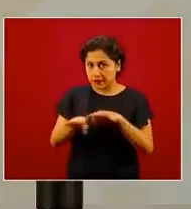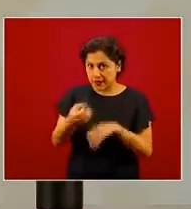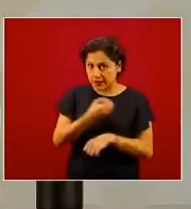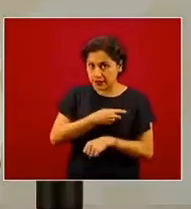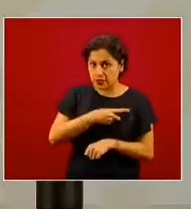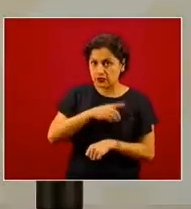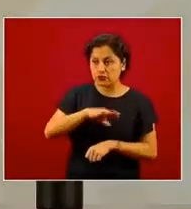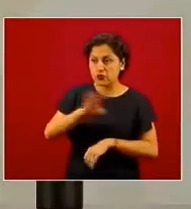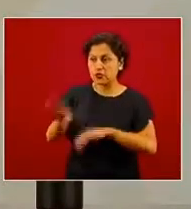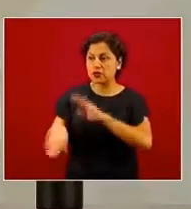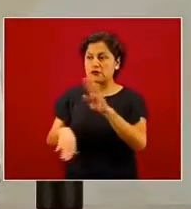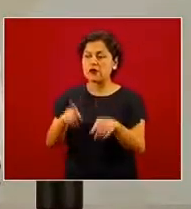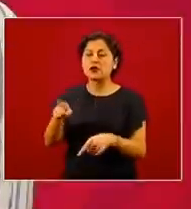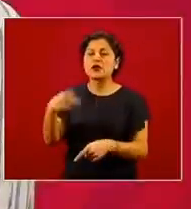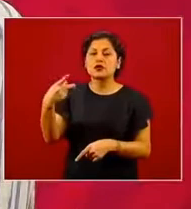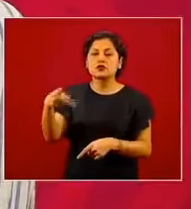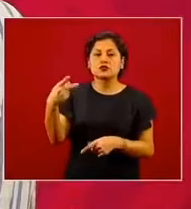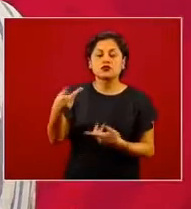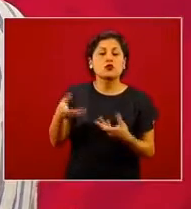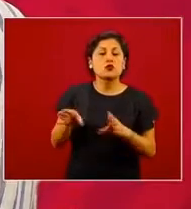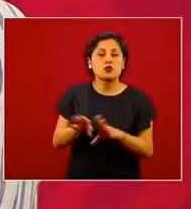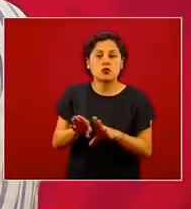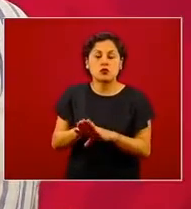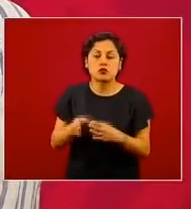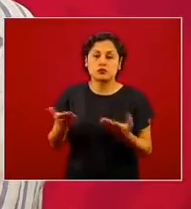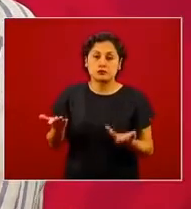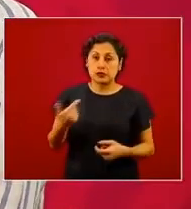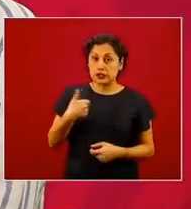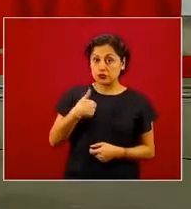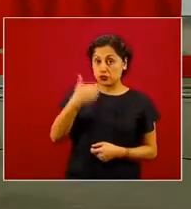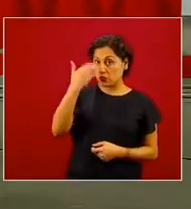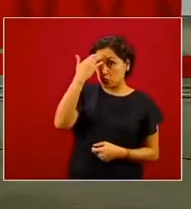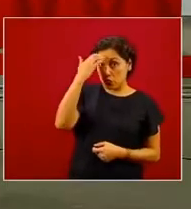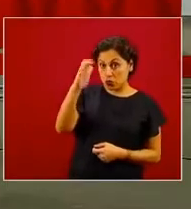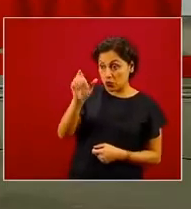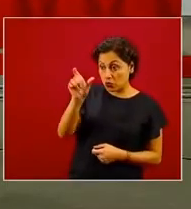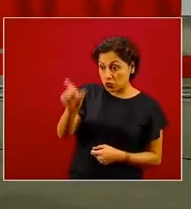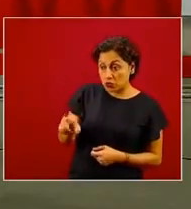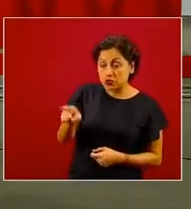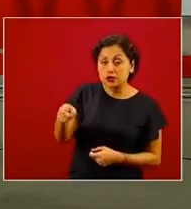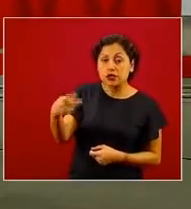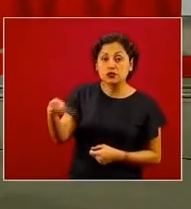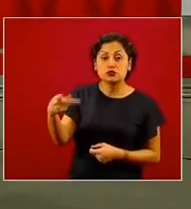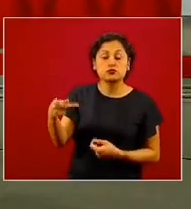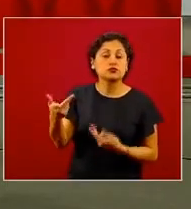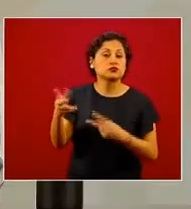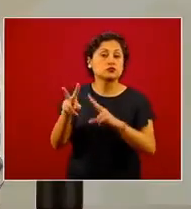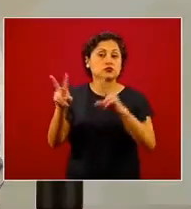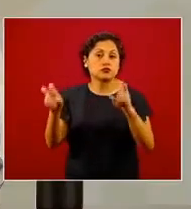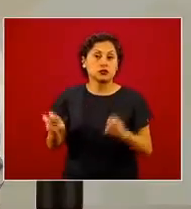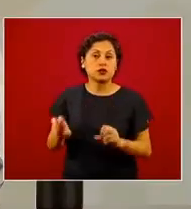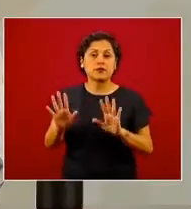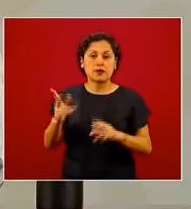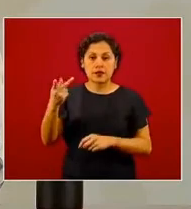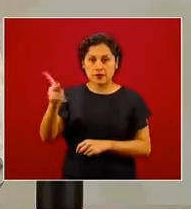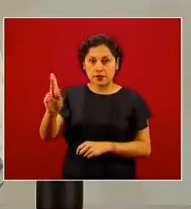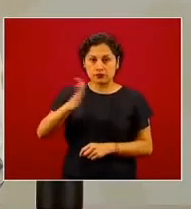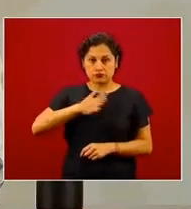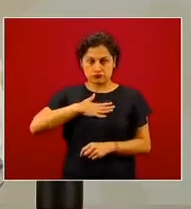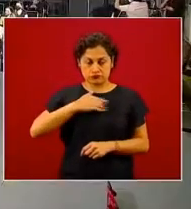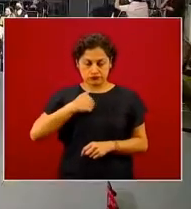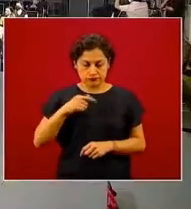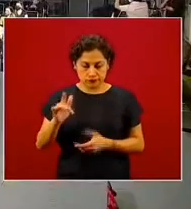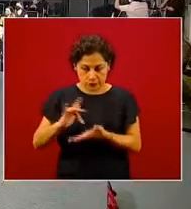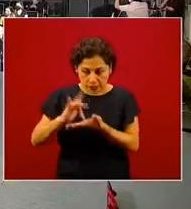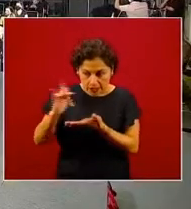So this issue is still pending. It's open. I don't have a concrete answer, but thank you for bringing it up. And during the week, we